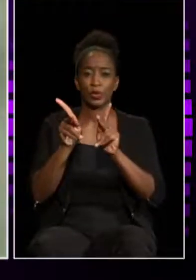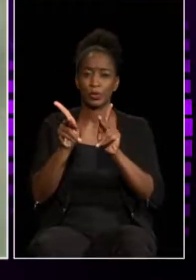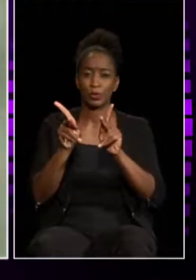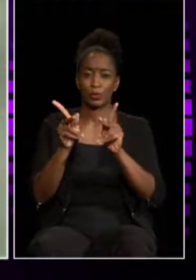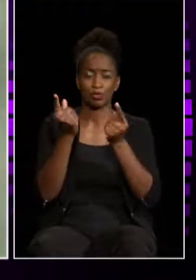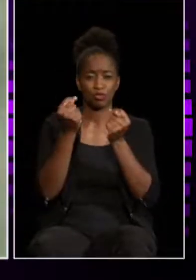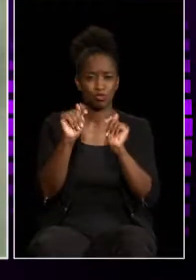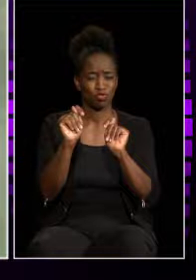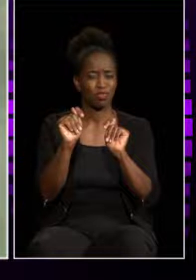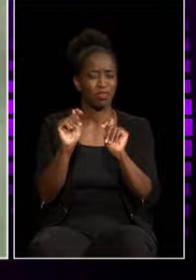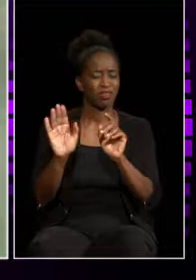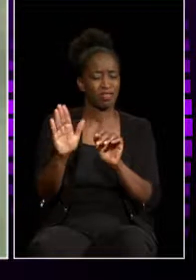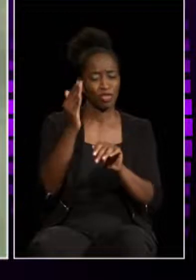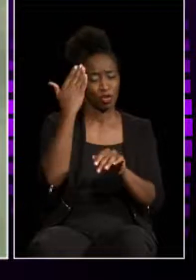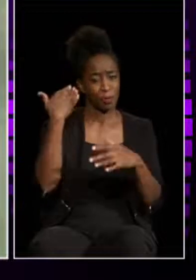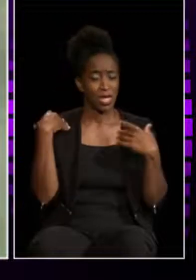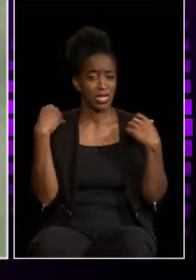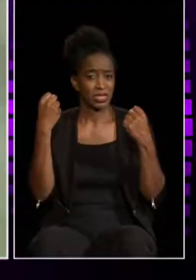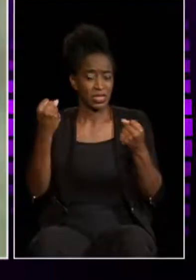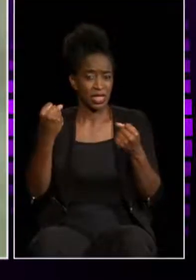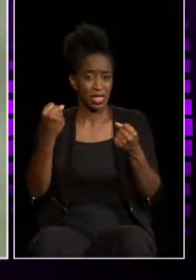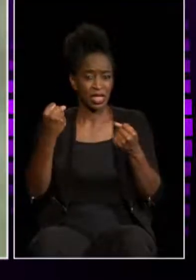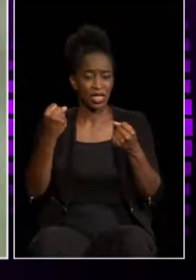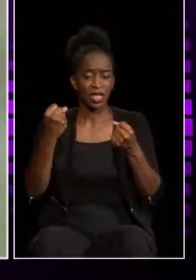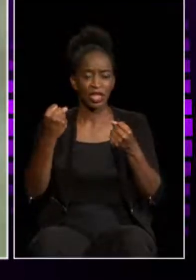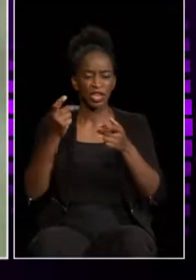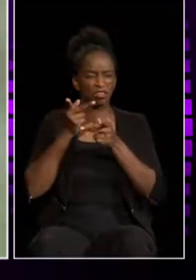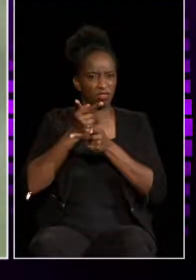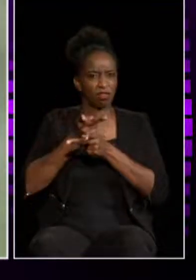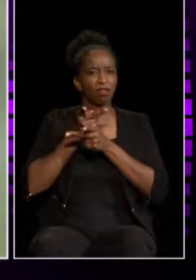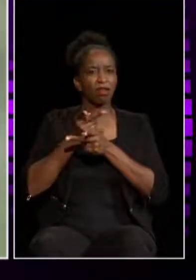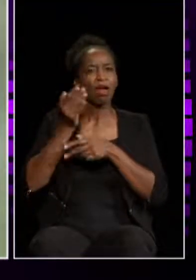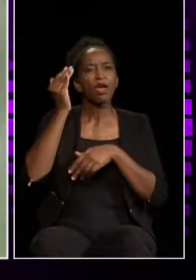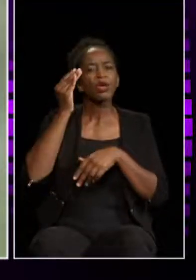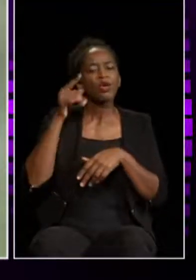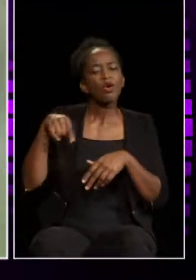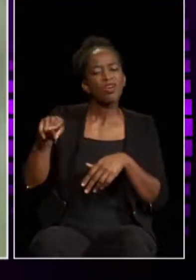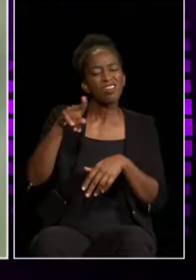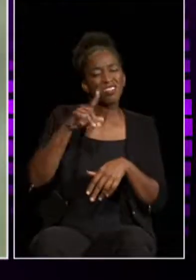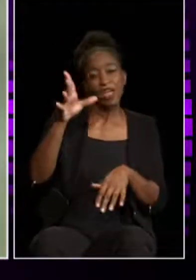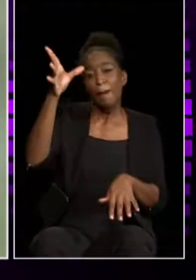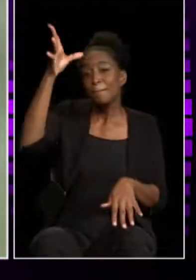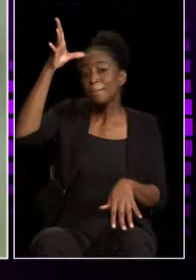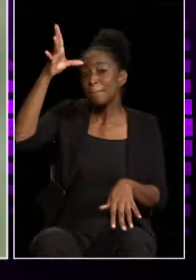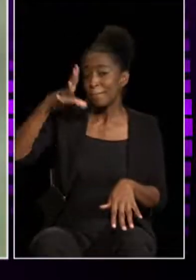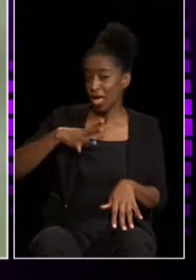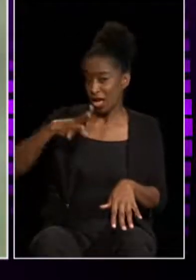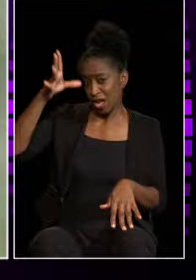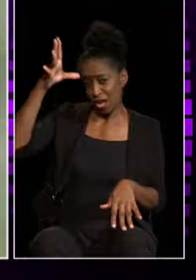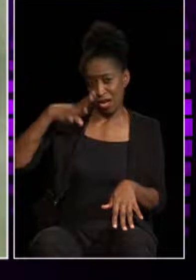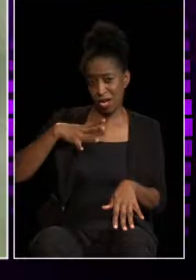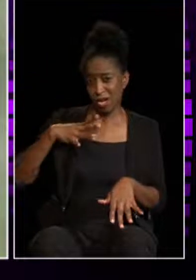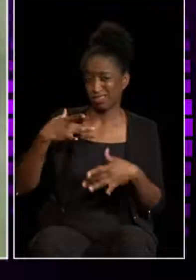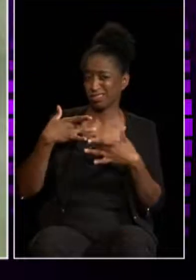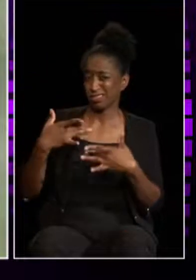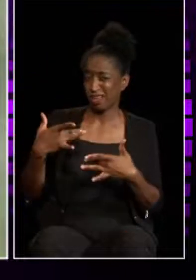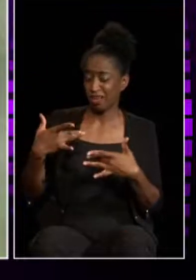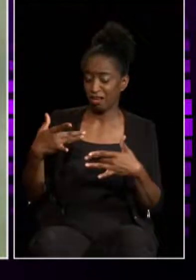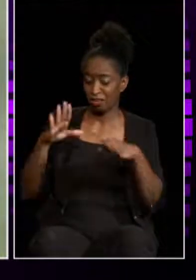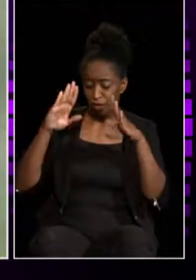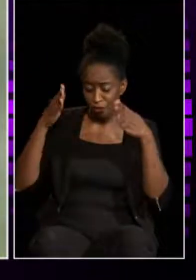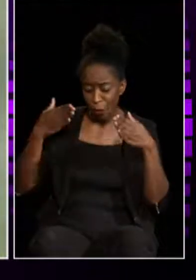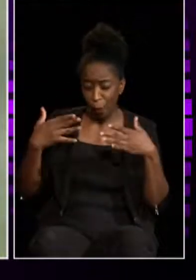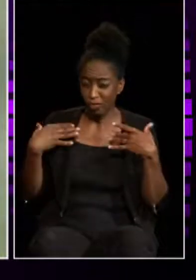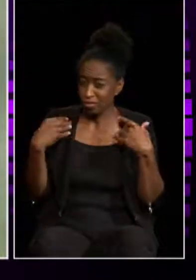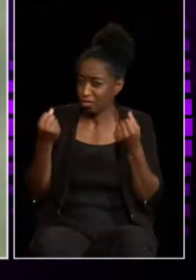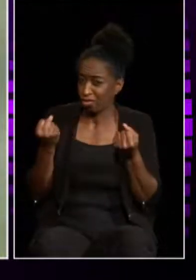cultural perspective, our men tend to have poorer health saviors. And if you can give more